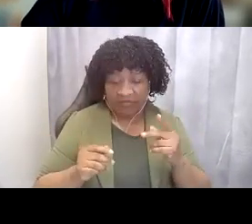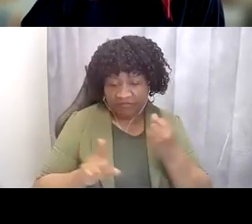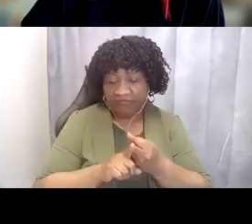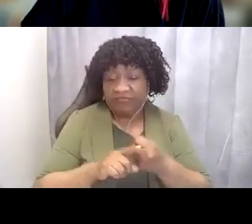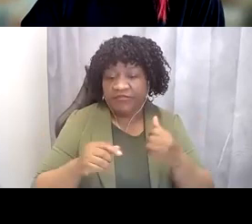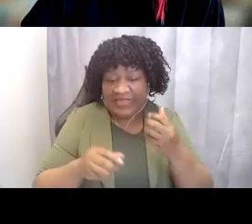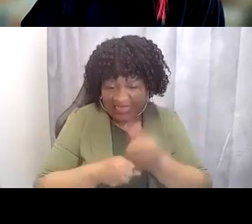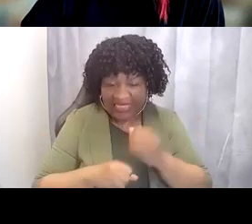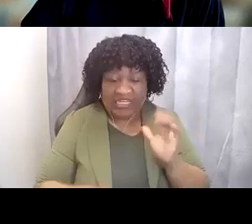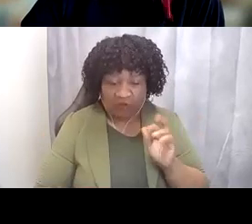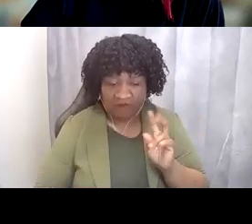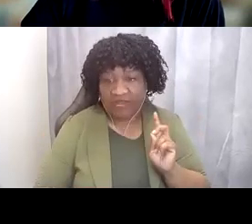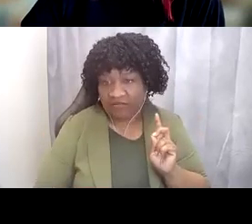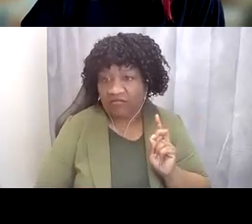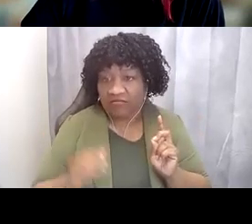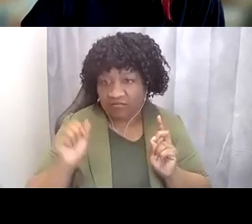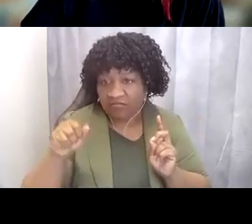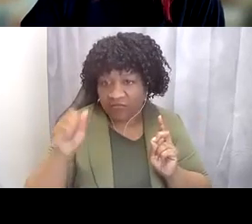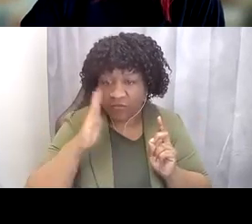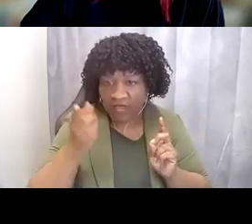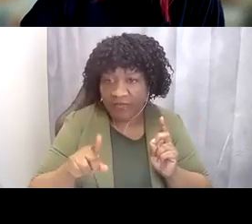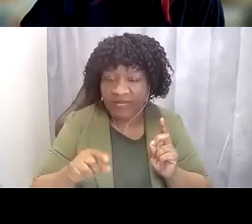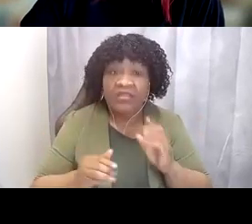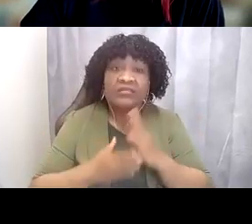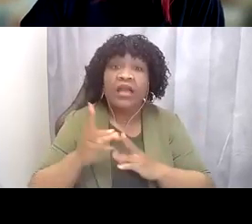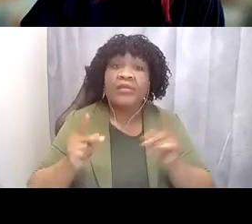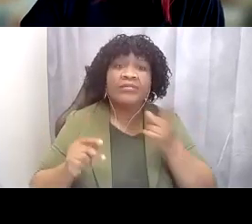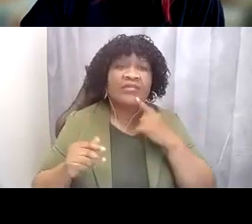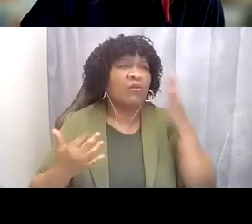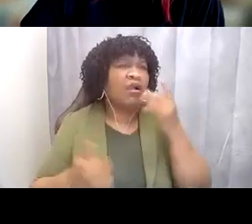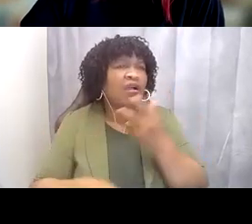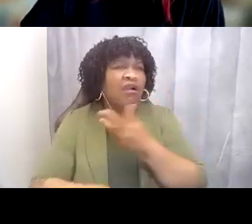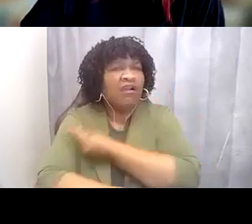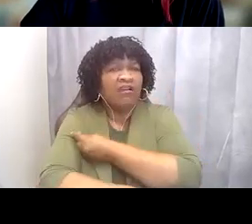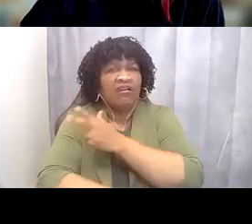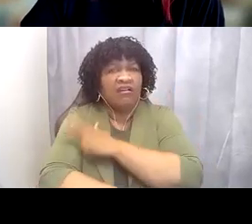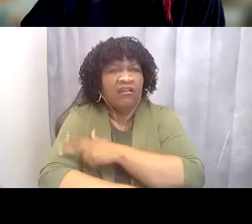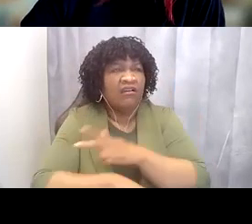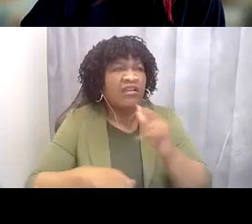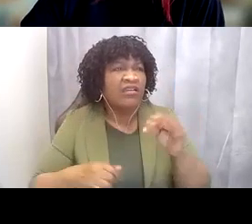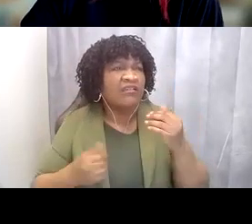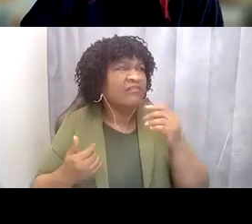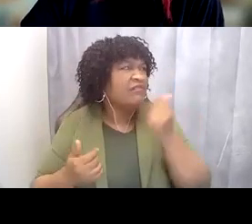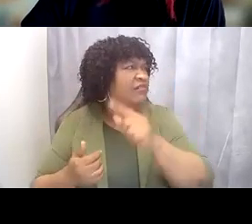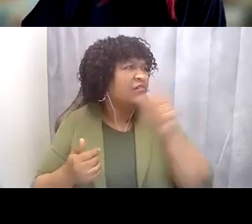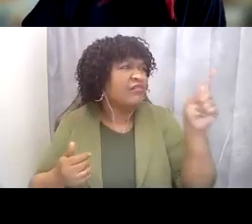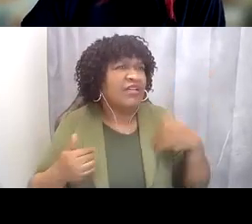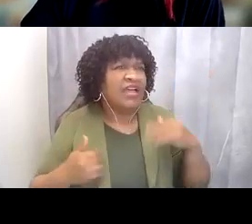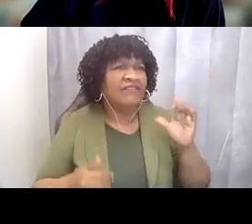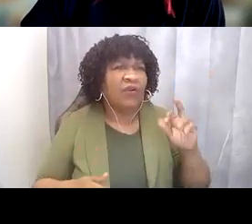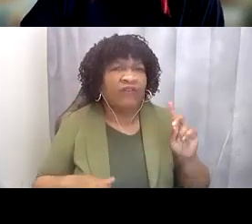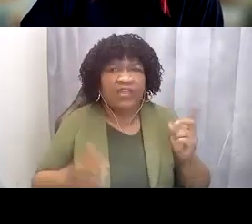COVID. When people say, why do I need to get the vaccine? Everyone I know has had